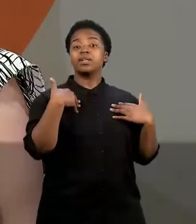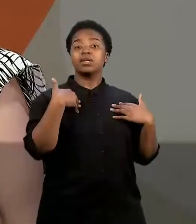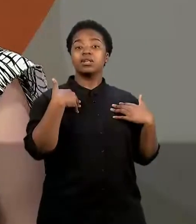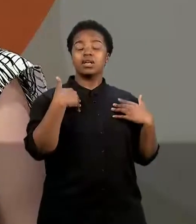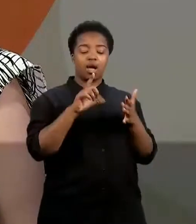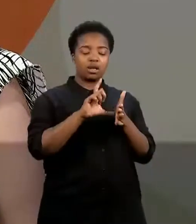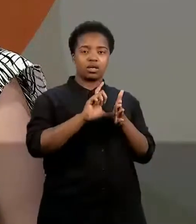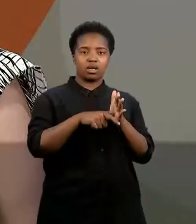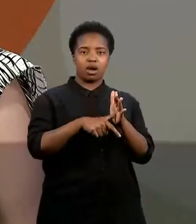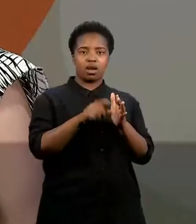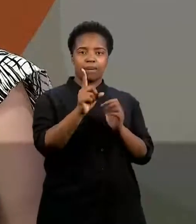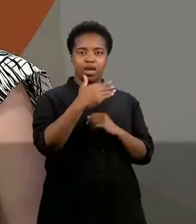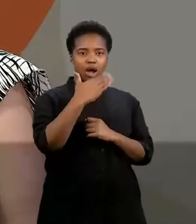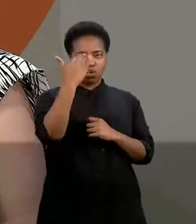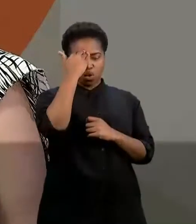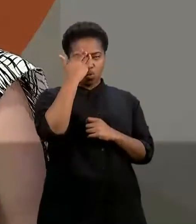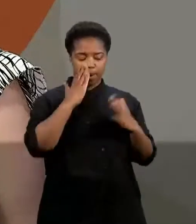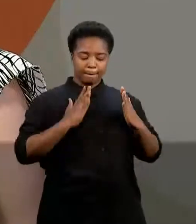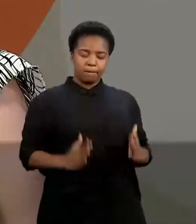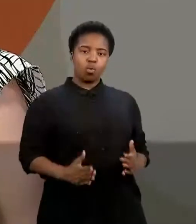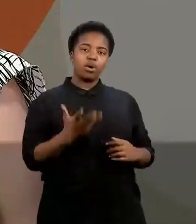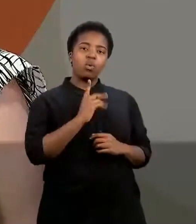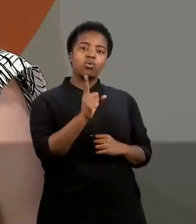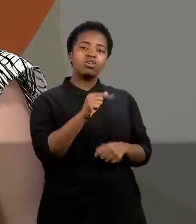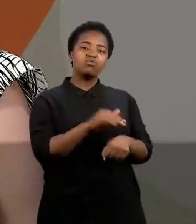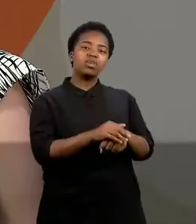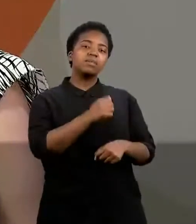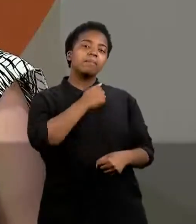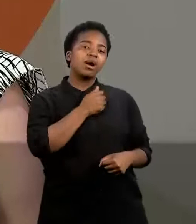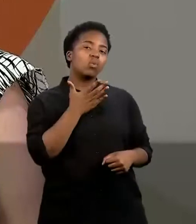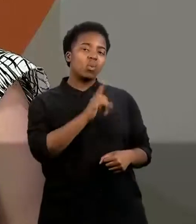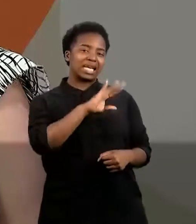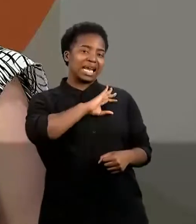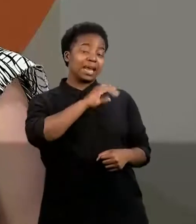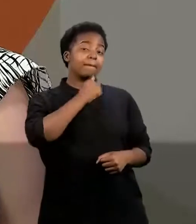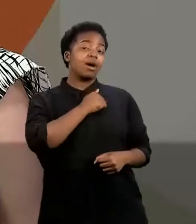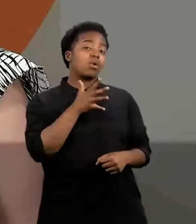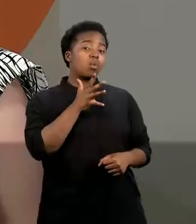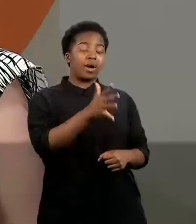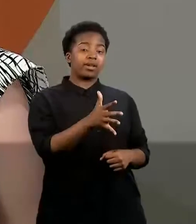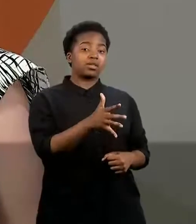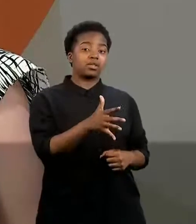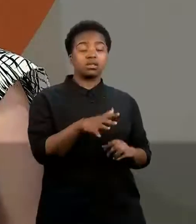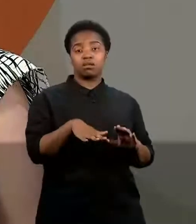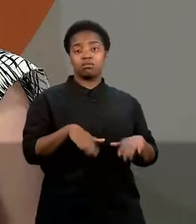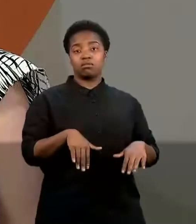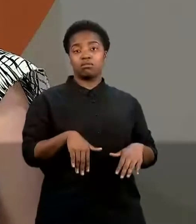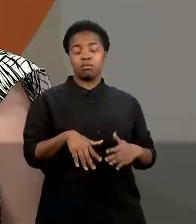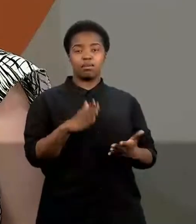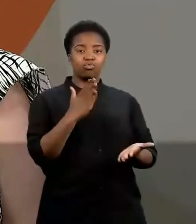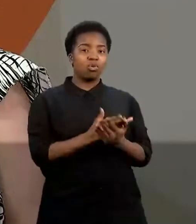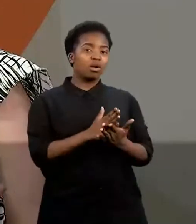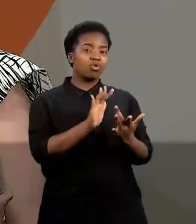design what I know, what my body type wants, what my friends want, what my clients want. And I mean, I've probably had contact